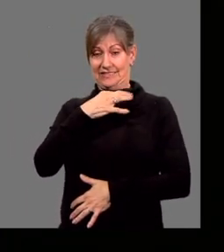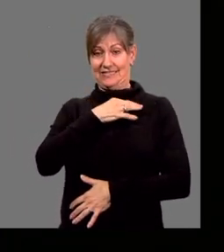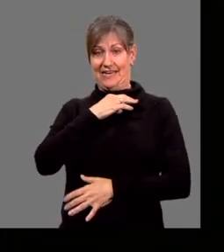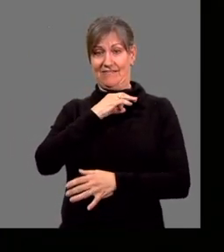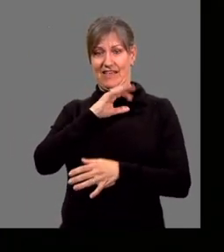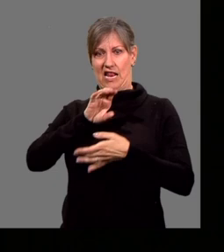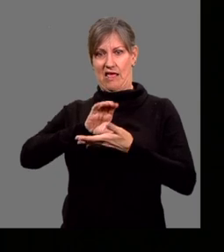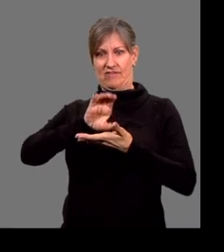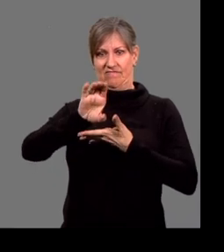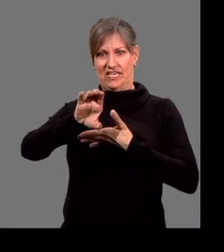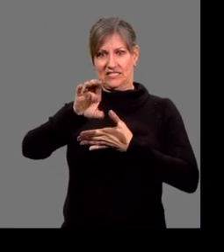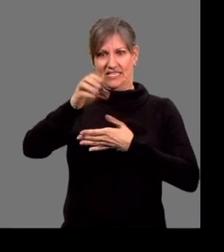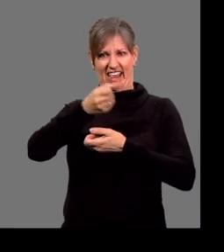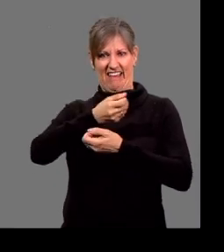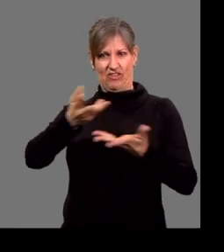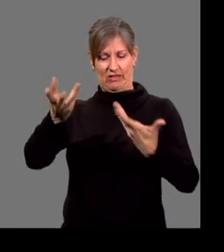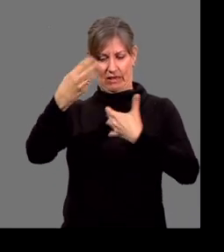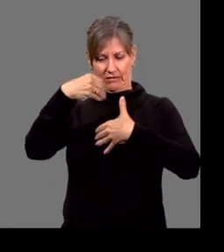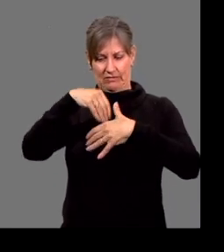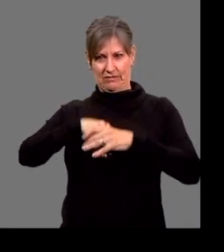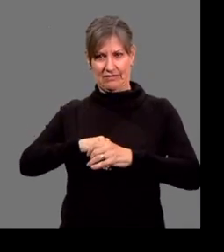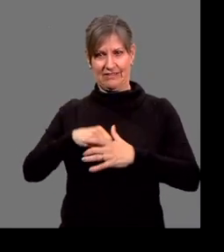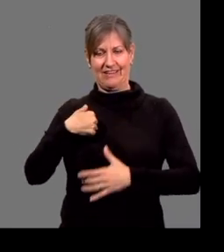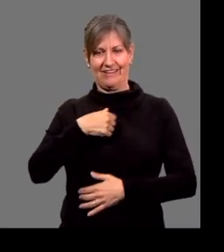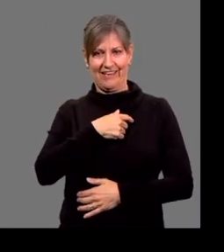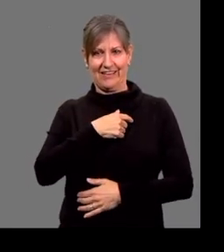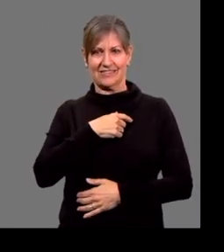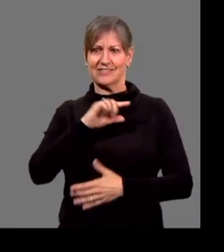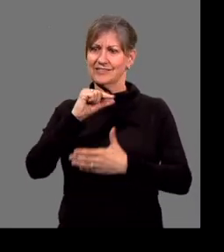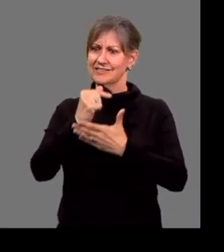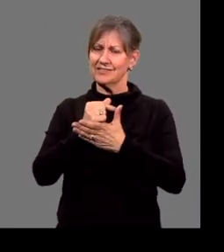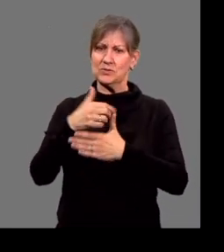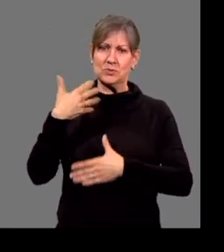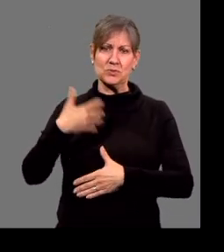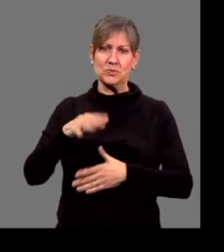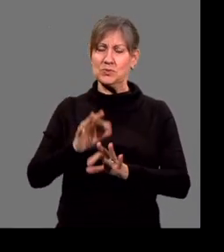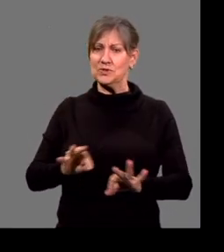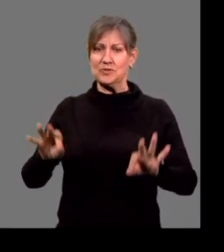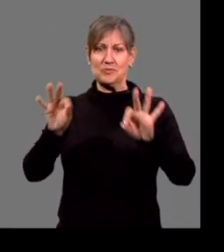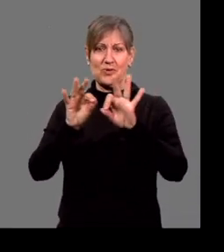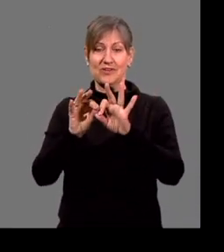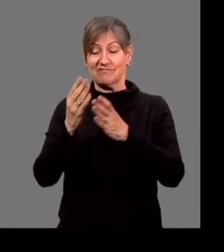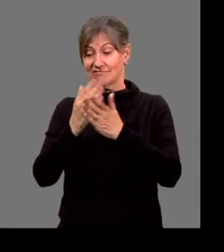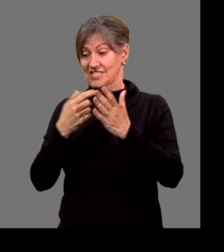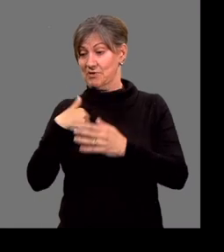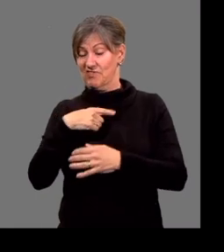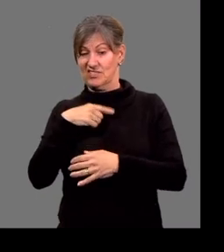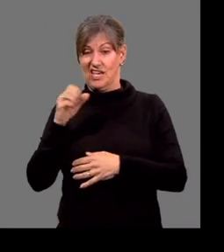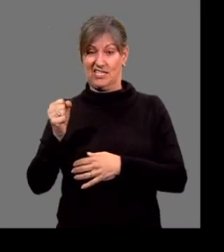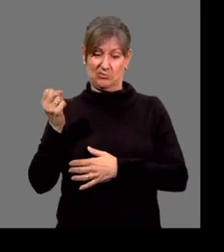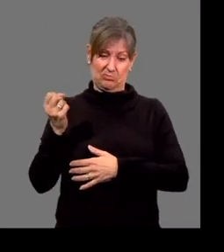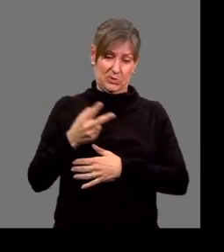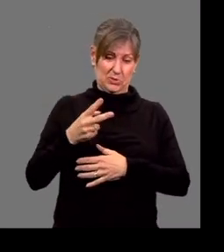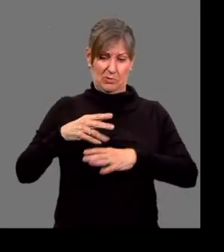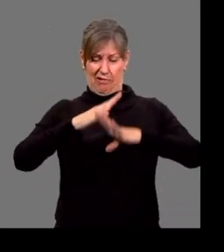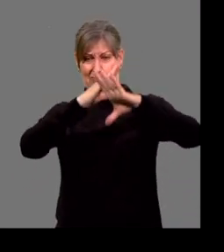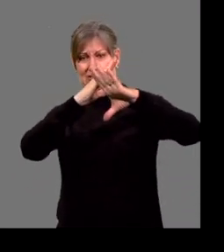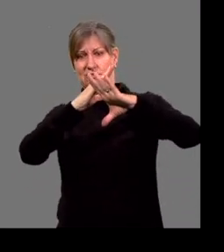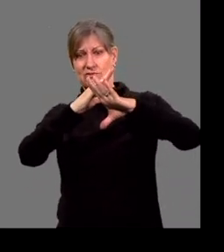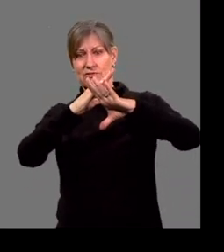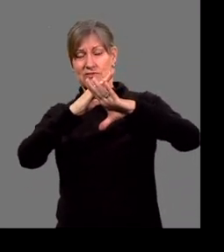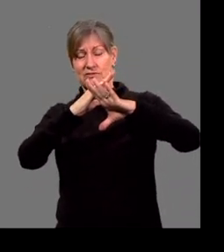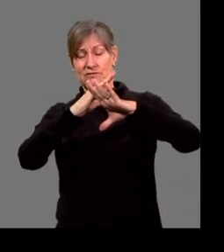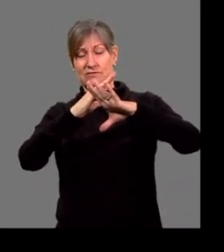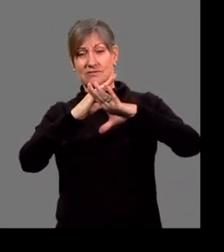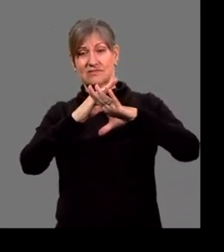have invested in us. Graduating is a big achievement under any circumstances. Some of us had to overcome serious